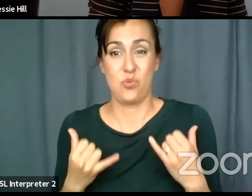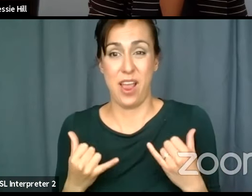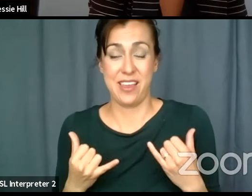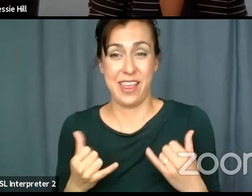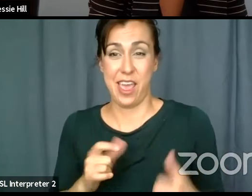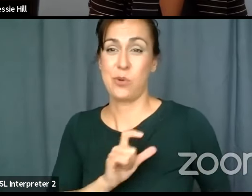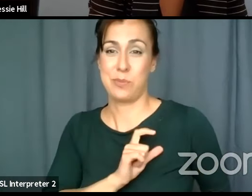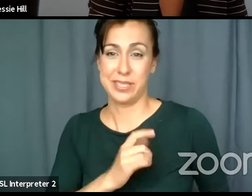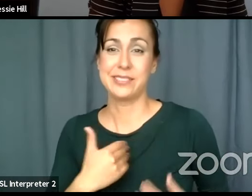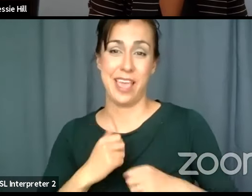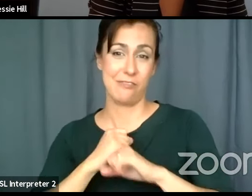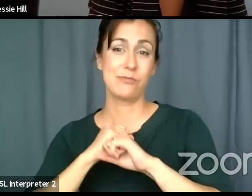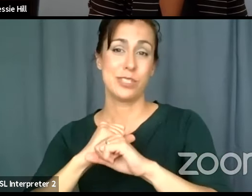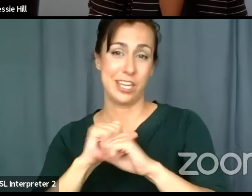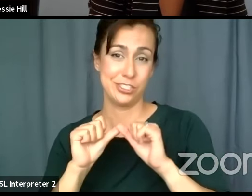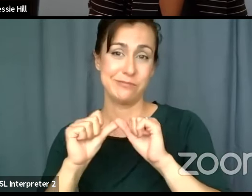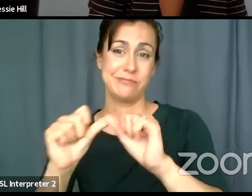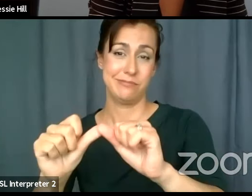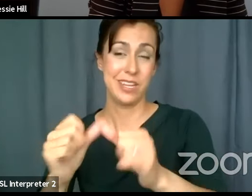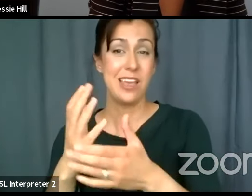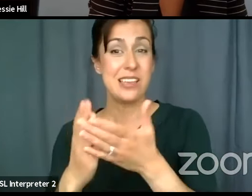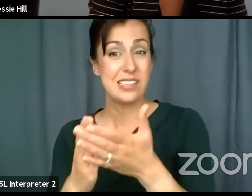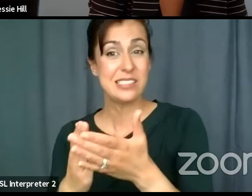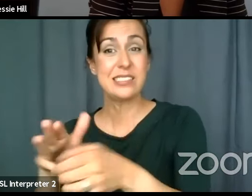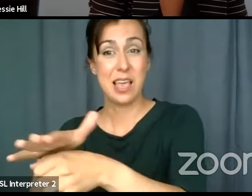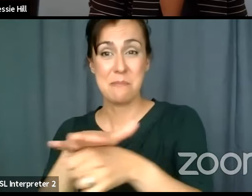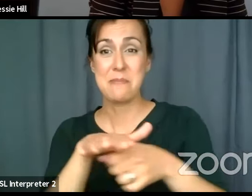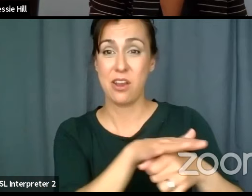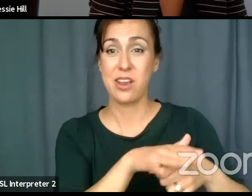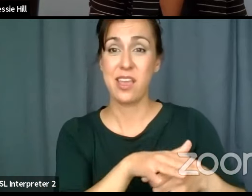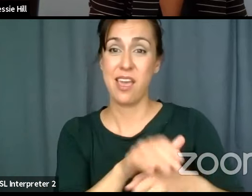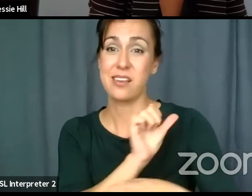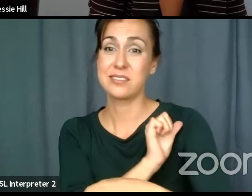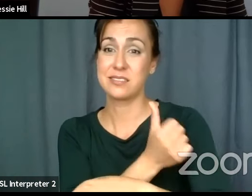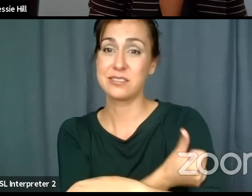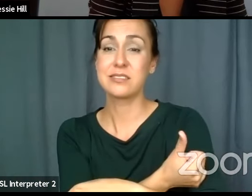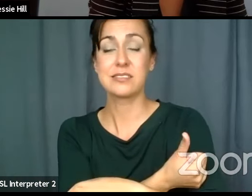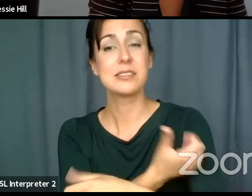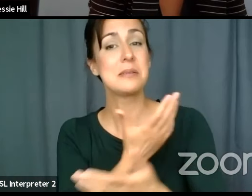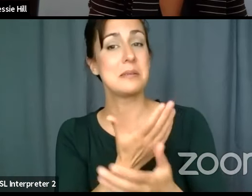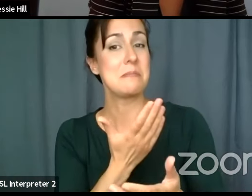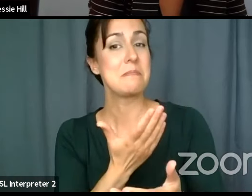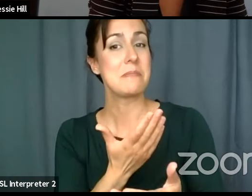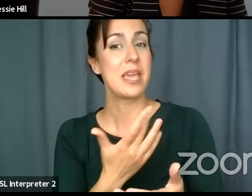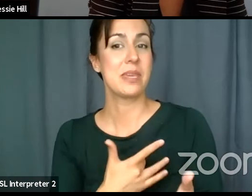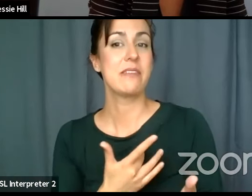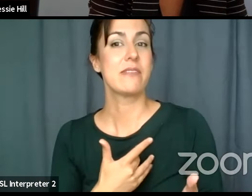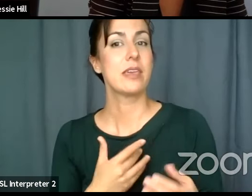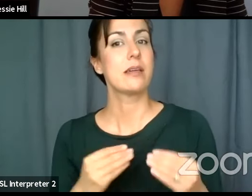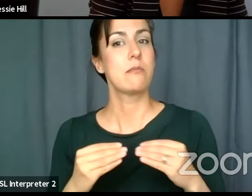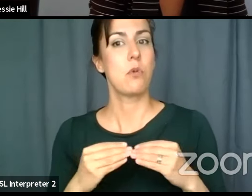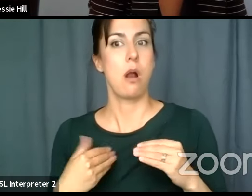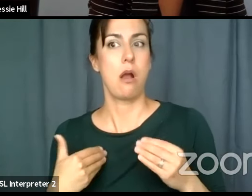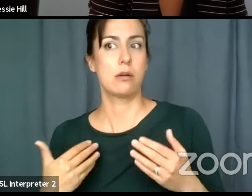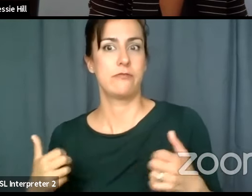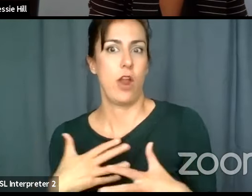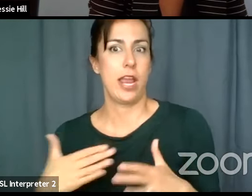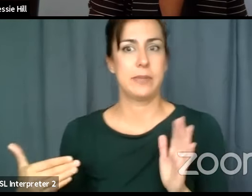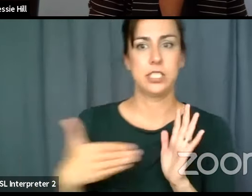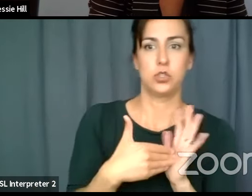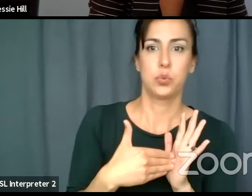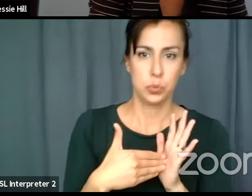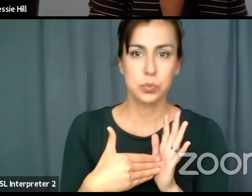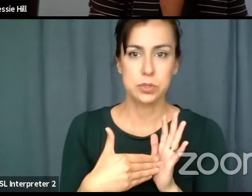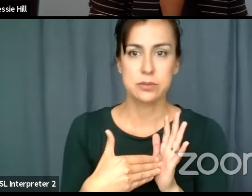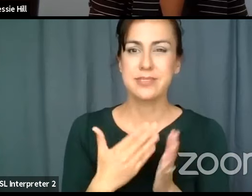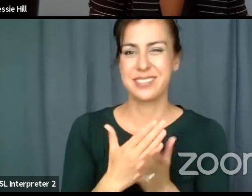sort of protection. Some jurisdictions, you know, may feel the brunt of liability in the sense that some cities and some police